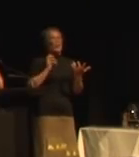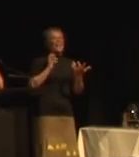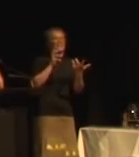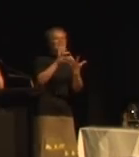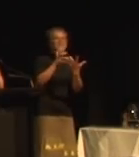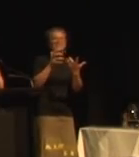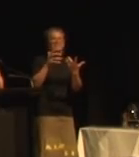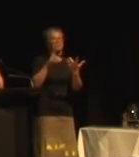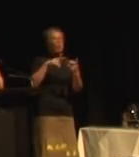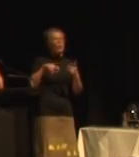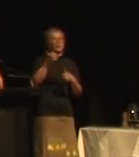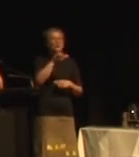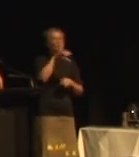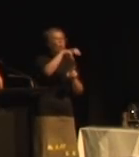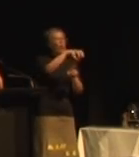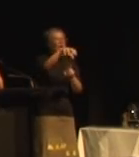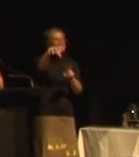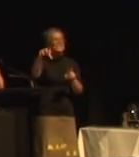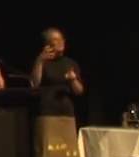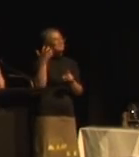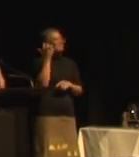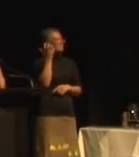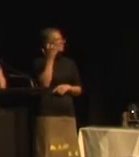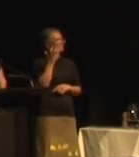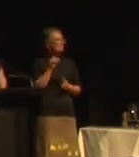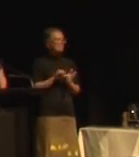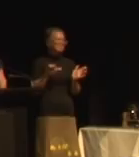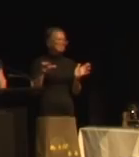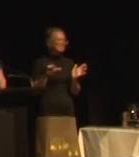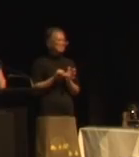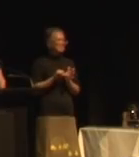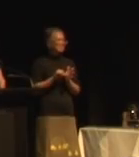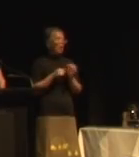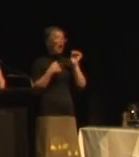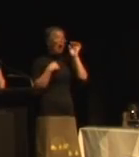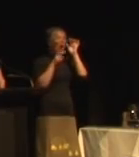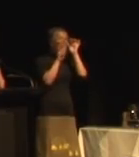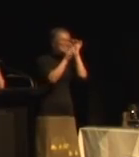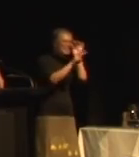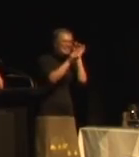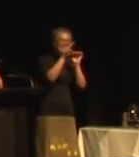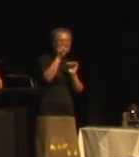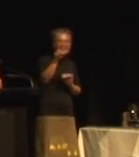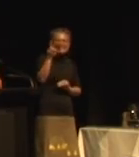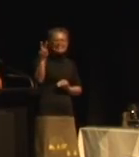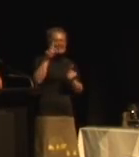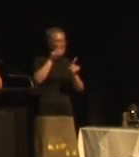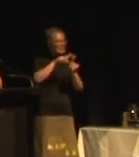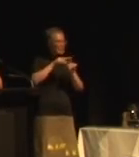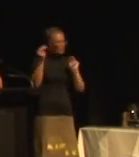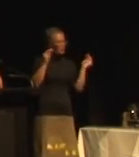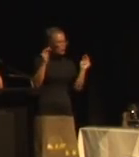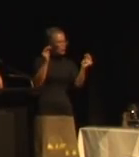firsthand personal view of group dynamics. I see things that a lot of people in the majority groups do not.